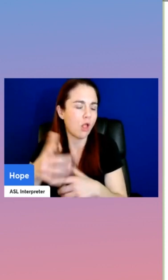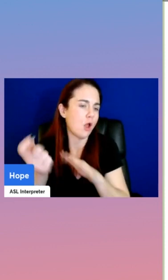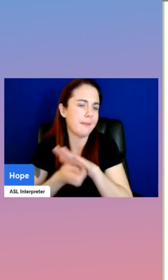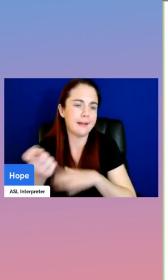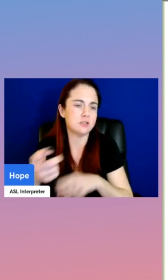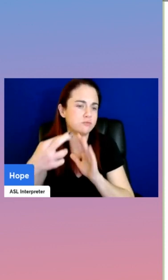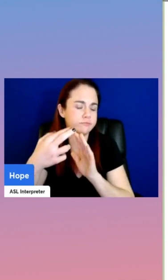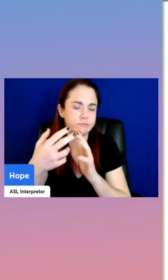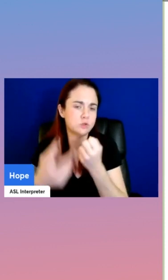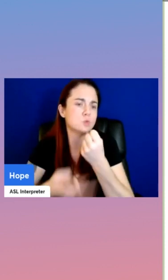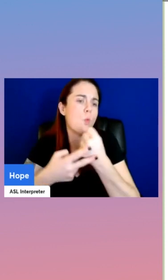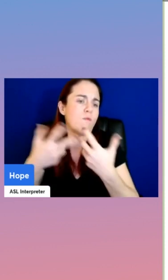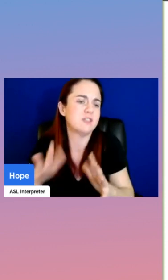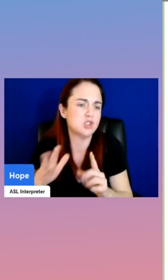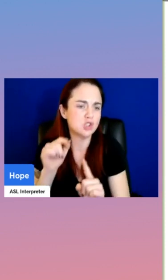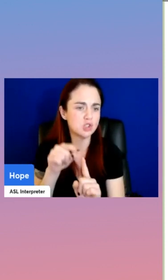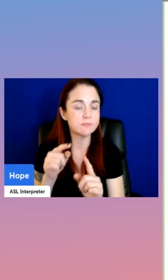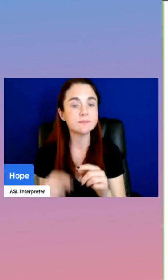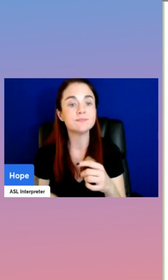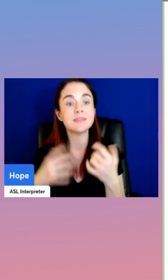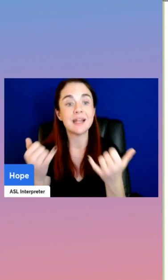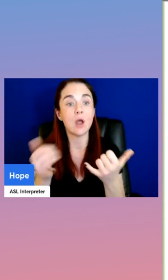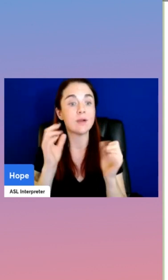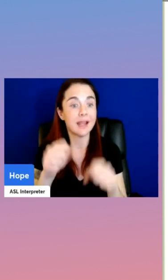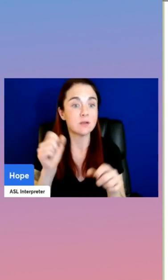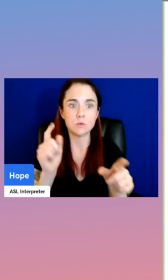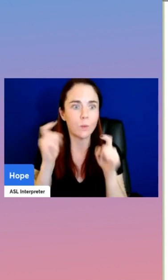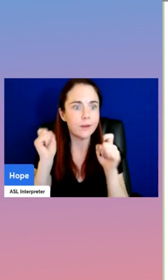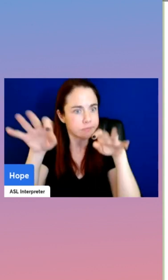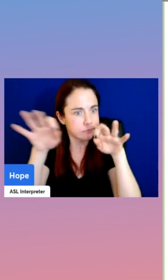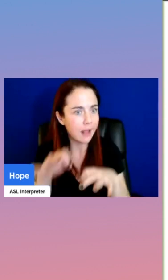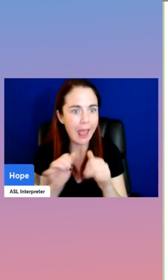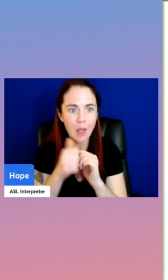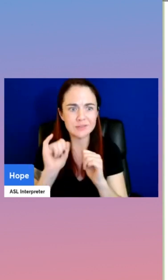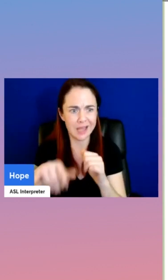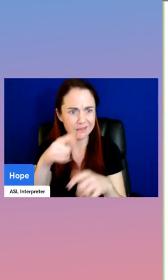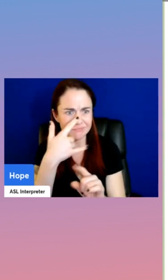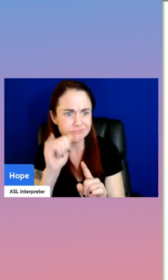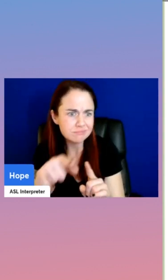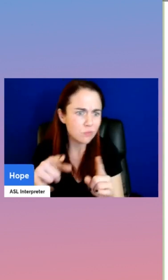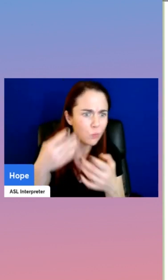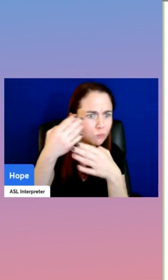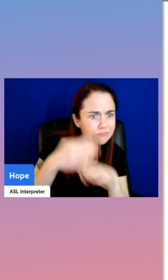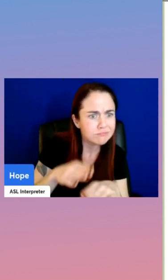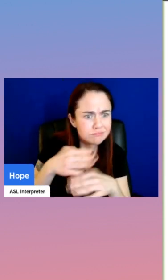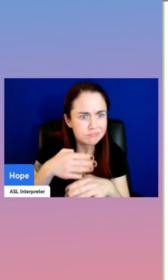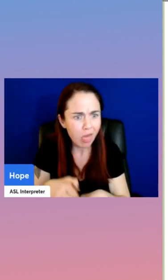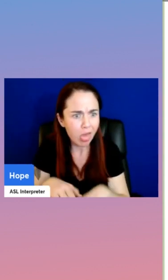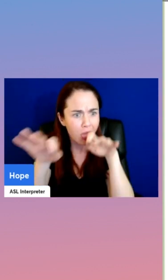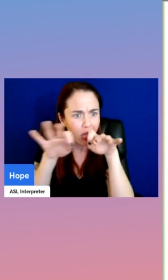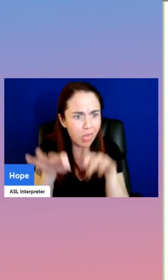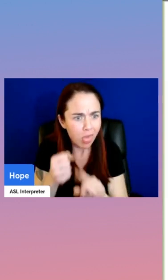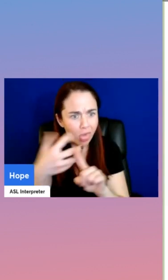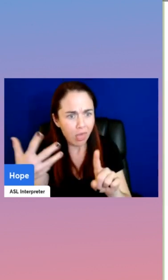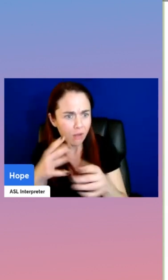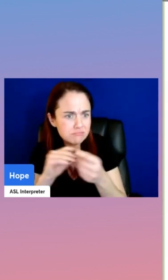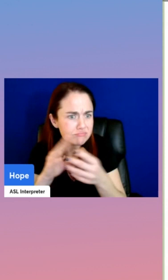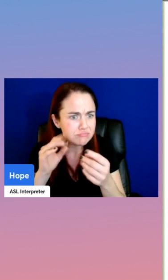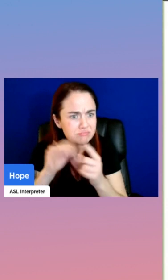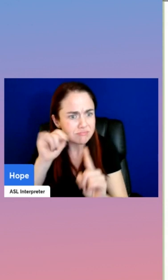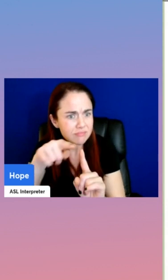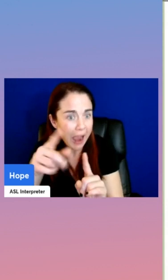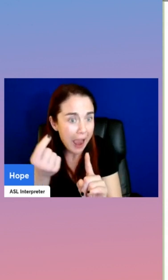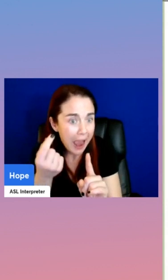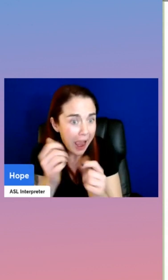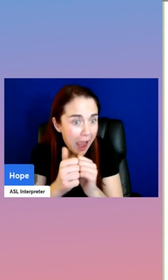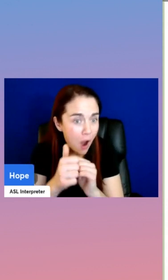registry. So let's quickly double-click on how does that work. As I mentioned, so Packer with HCL files builds